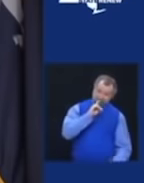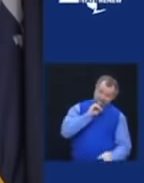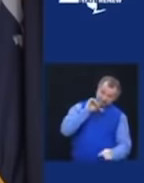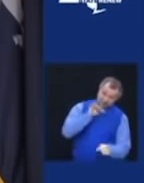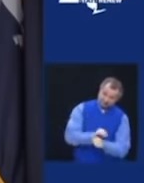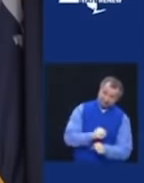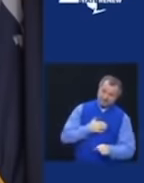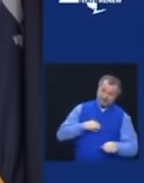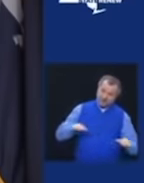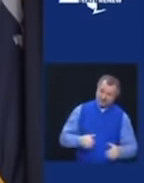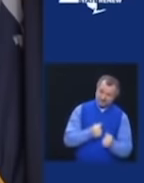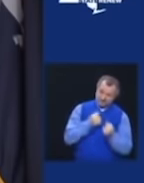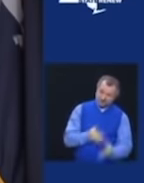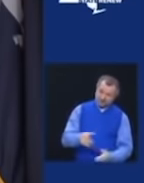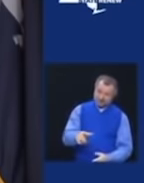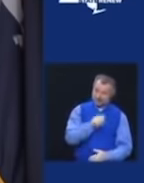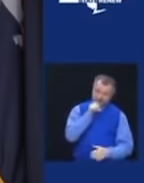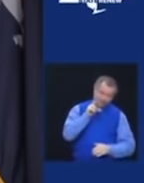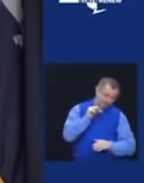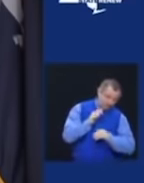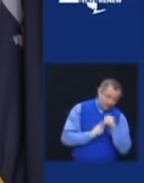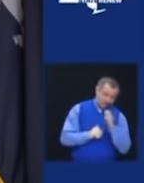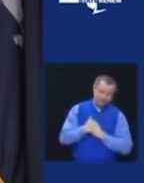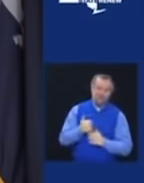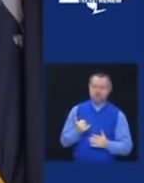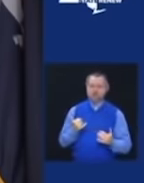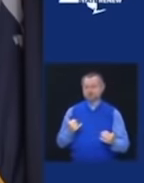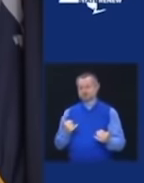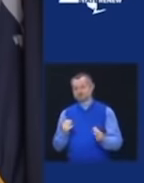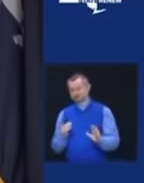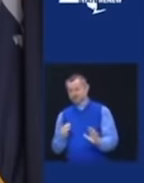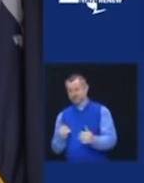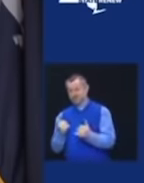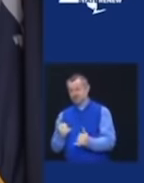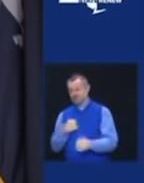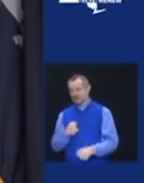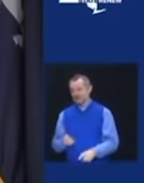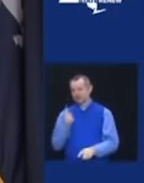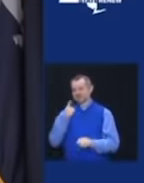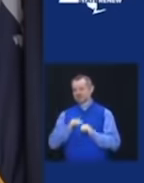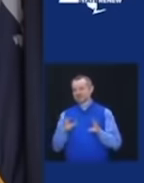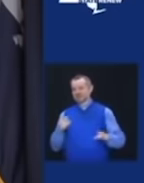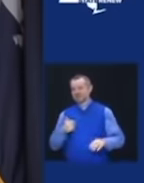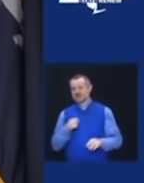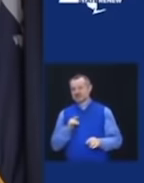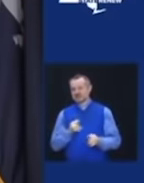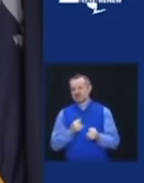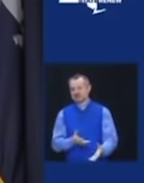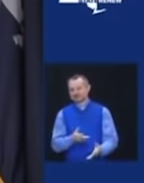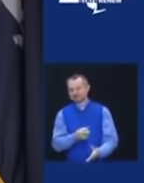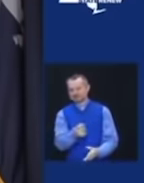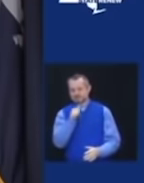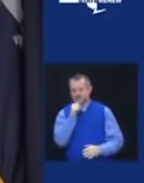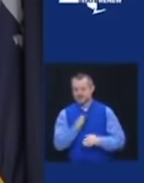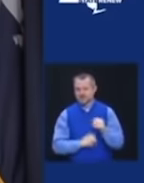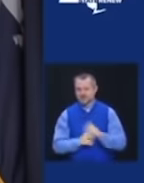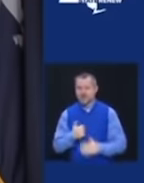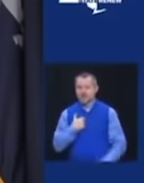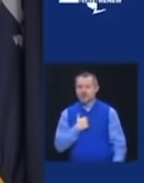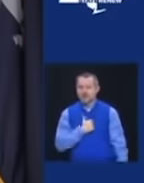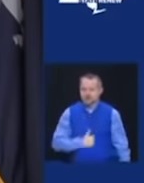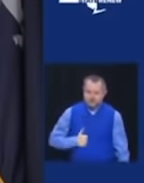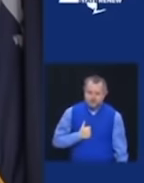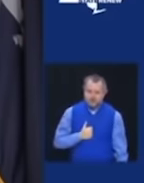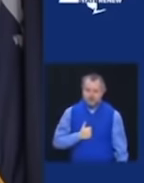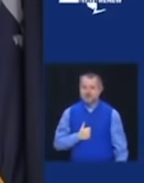which I now understand that I have, I apologize for it. But then let the Attorney General's